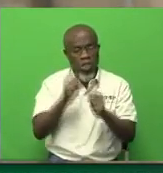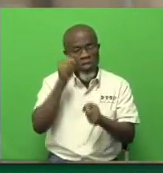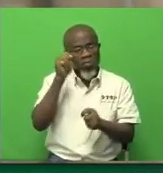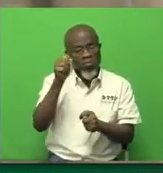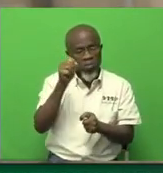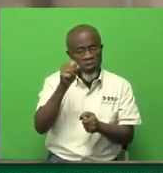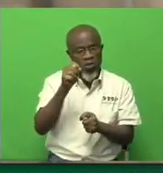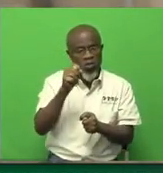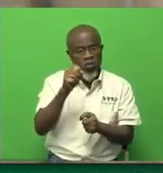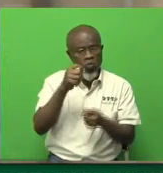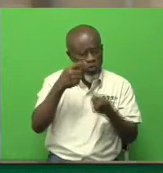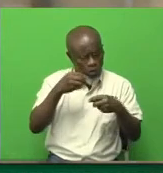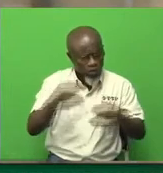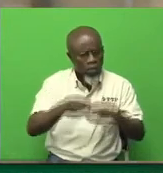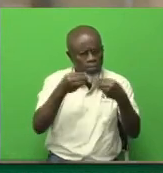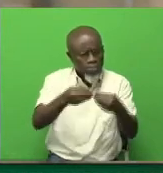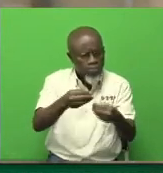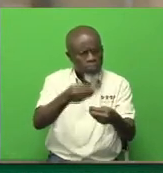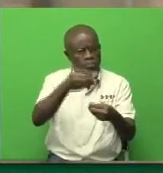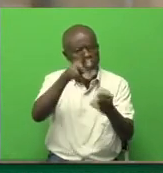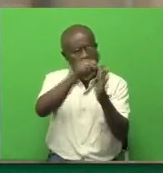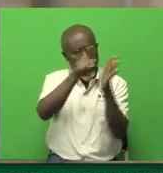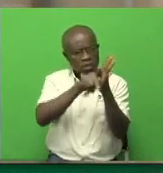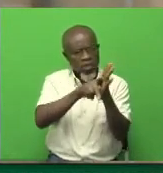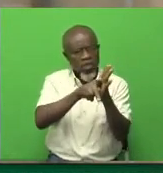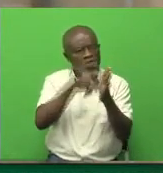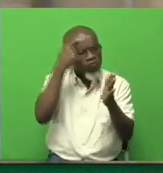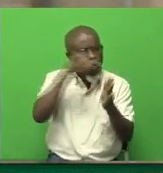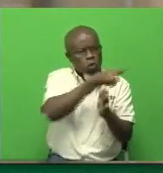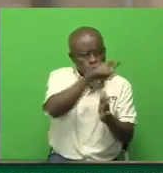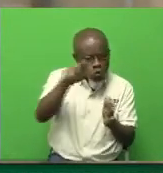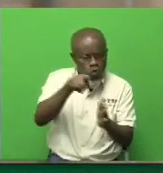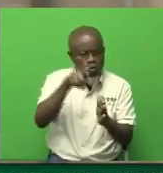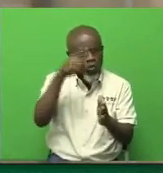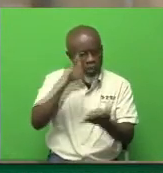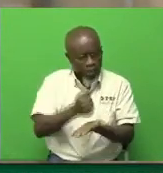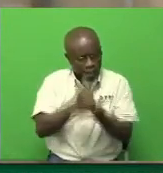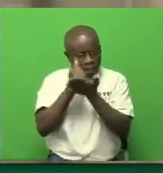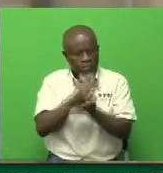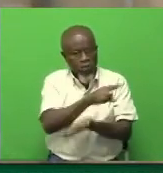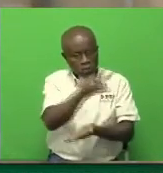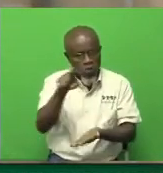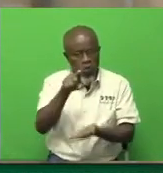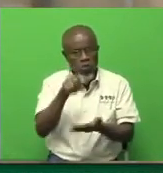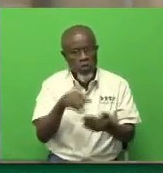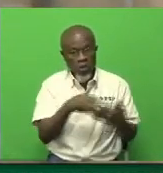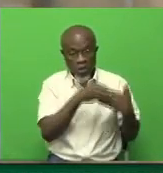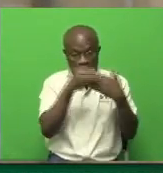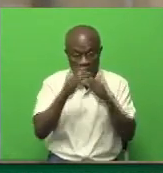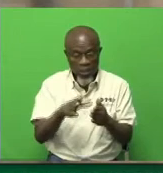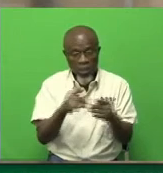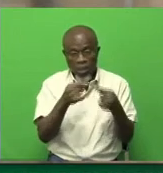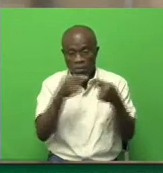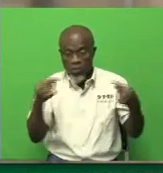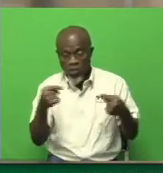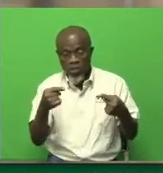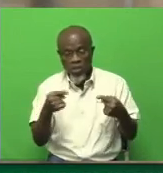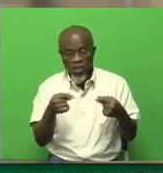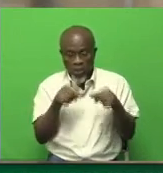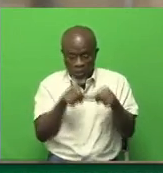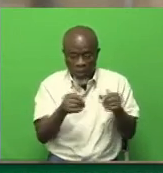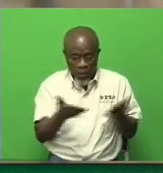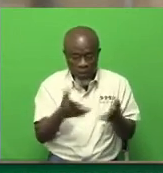are in their best interests so she spend the leader of the opposition sorry spent three hours